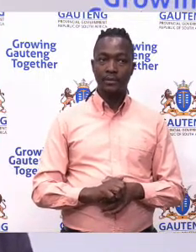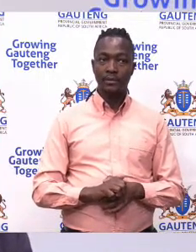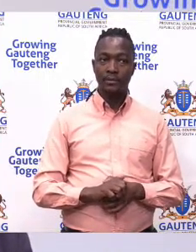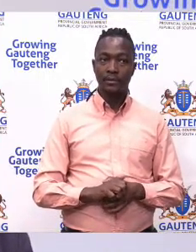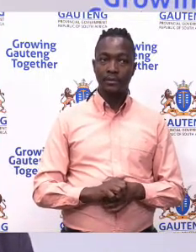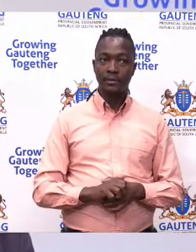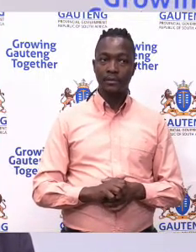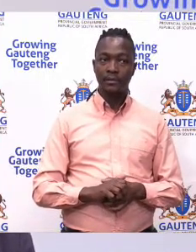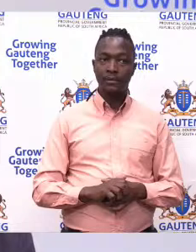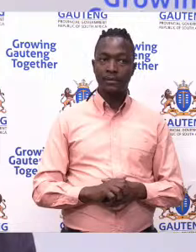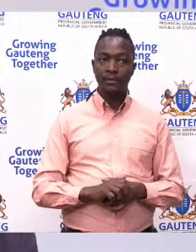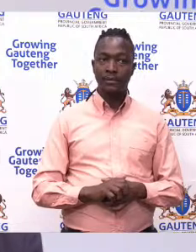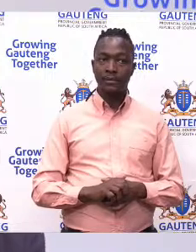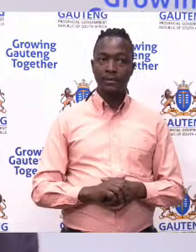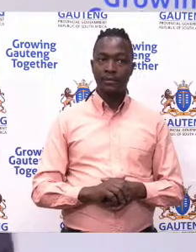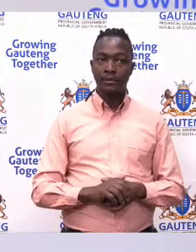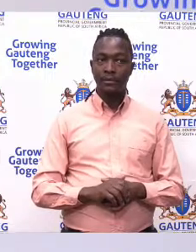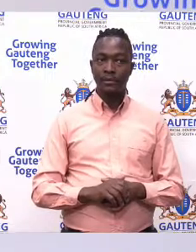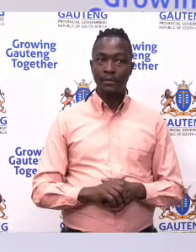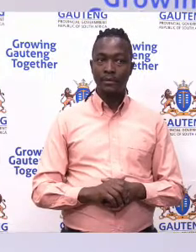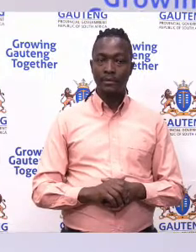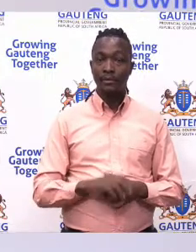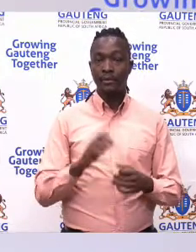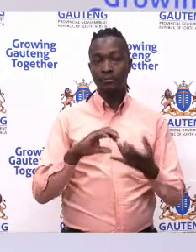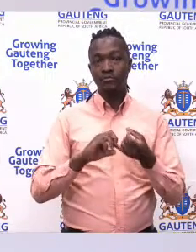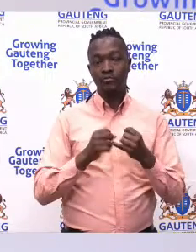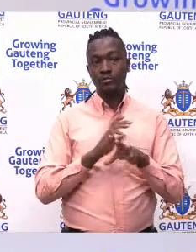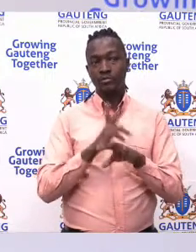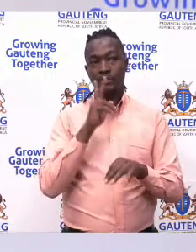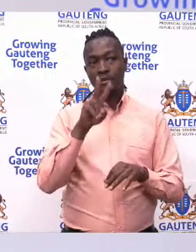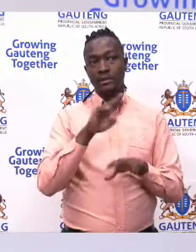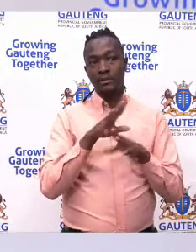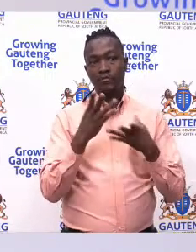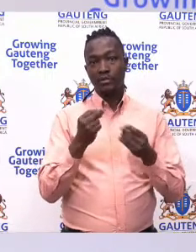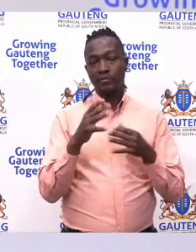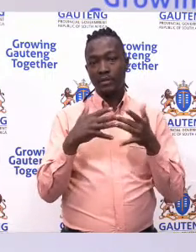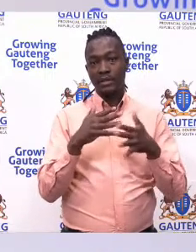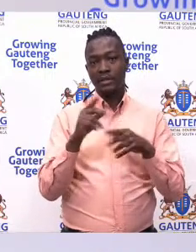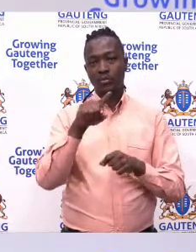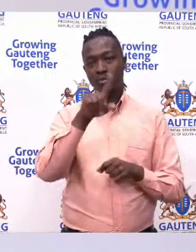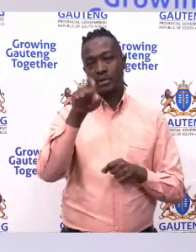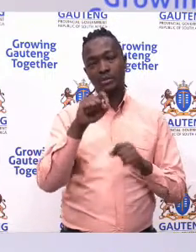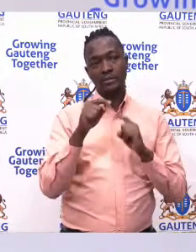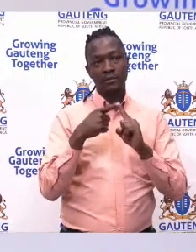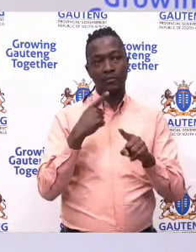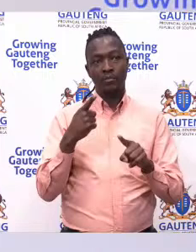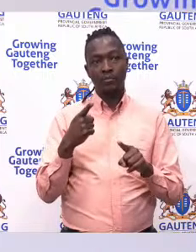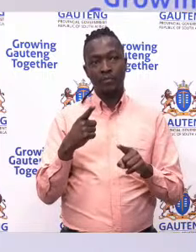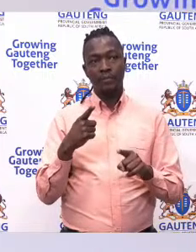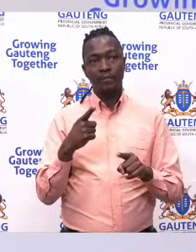lots of questions. I'm trying to see here if we have any question from